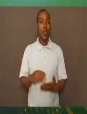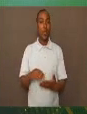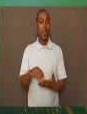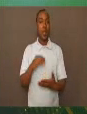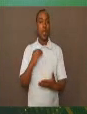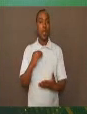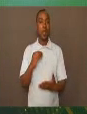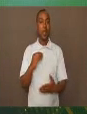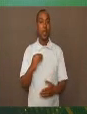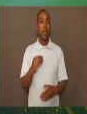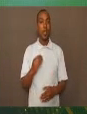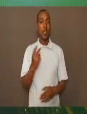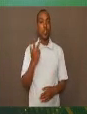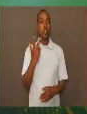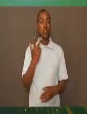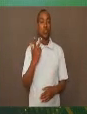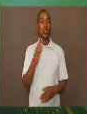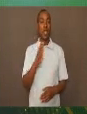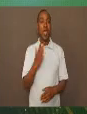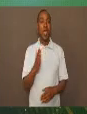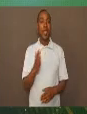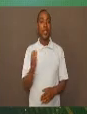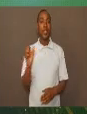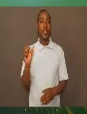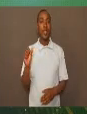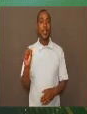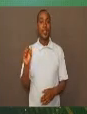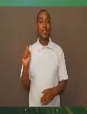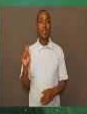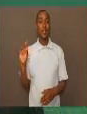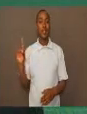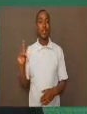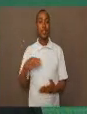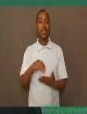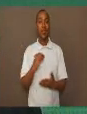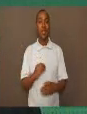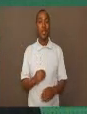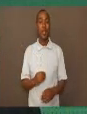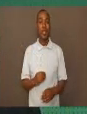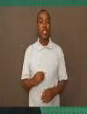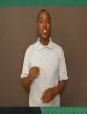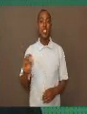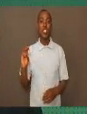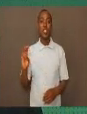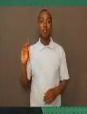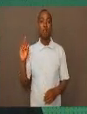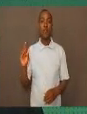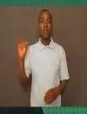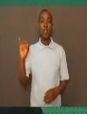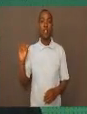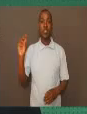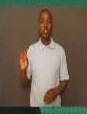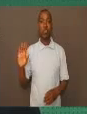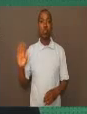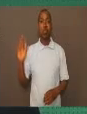learn about 3 types of STDs: syphilis,